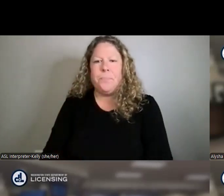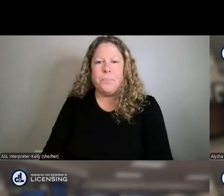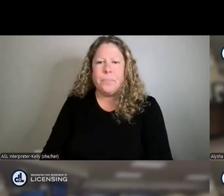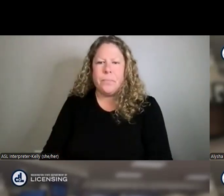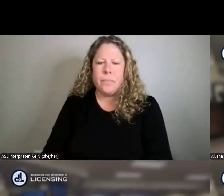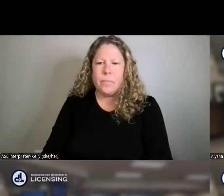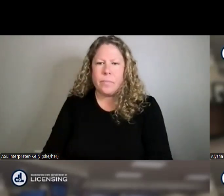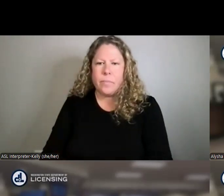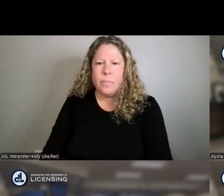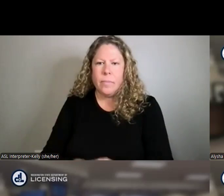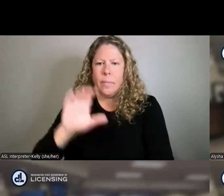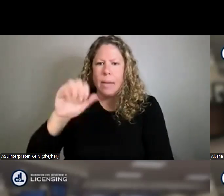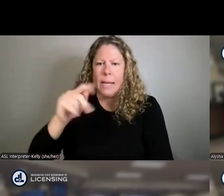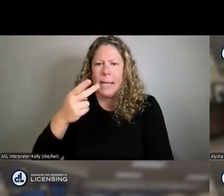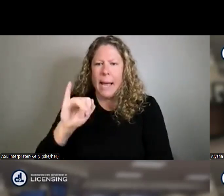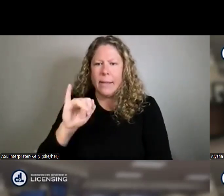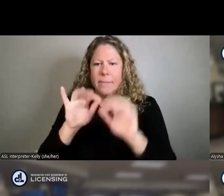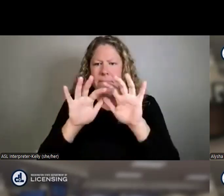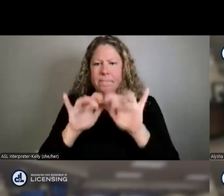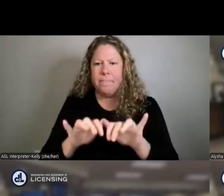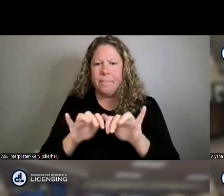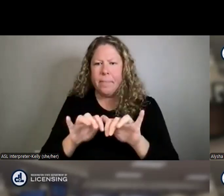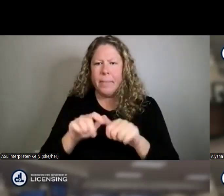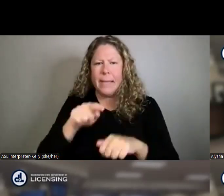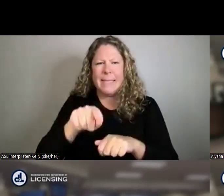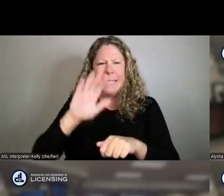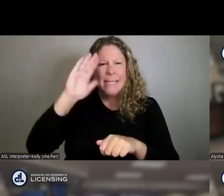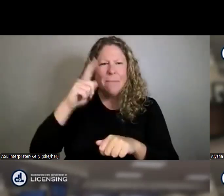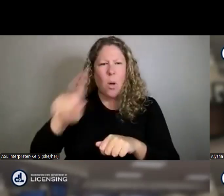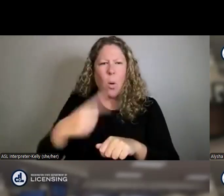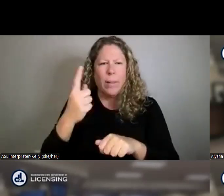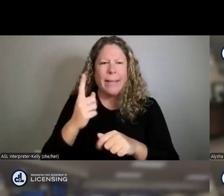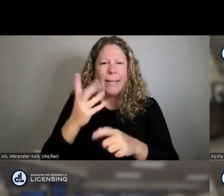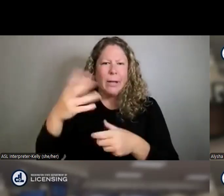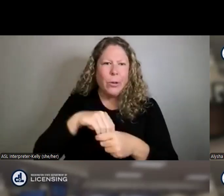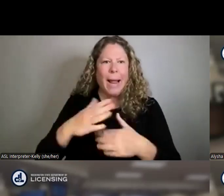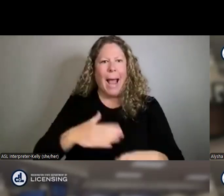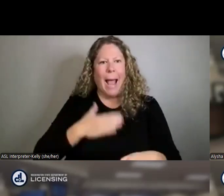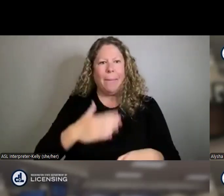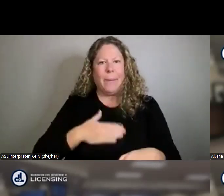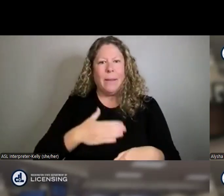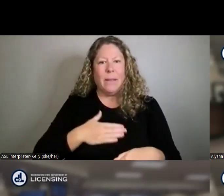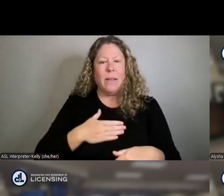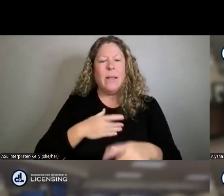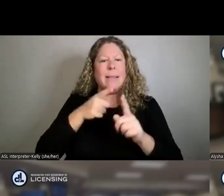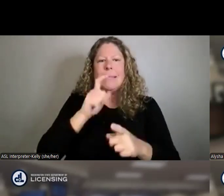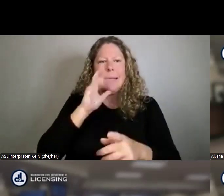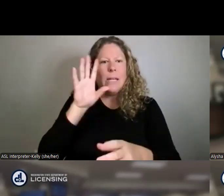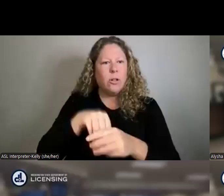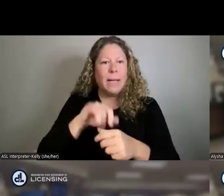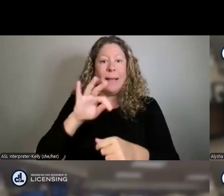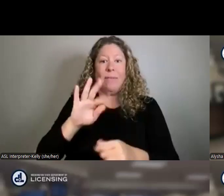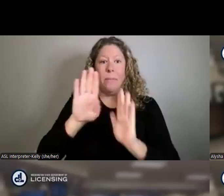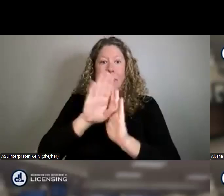All right, Kathy writes, this seems to only include the happy path. It doesn't include if a background check is not approved or they don't pass